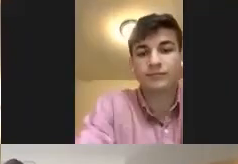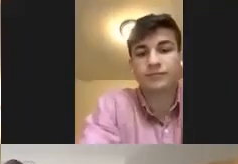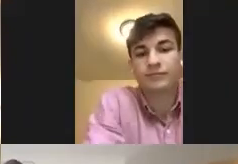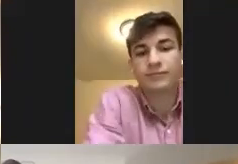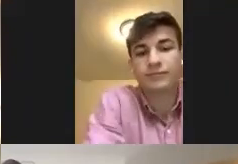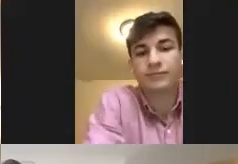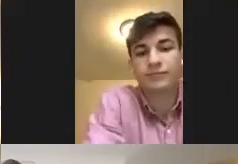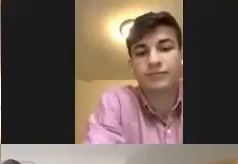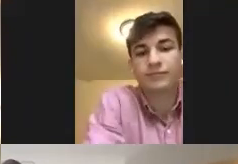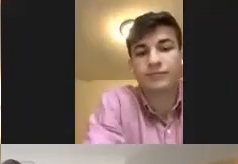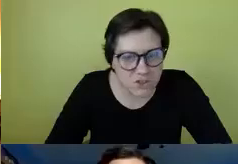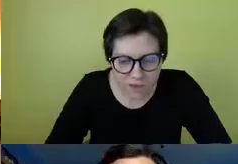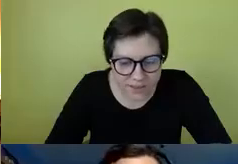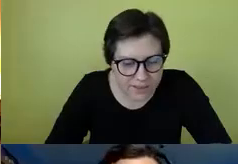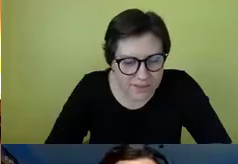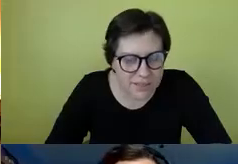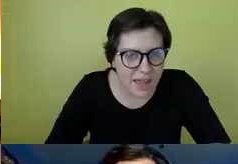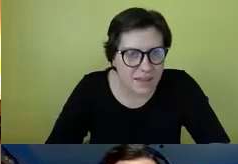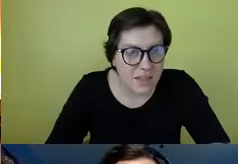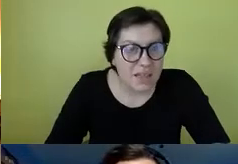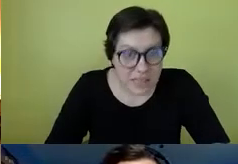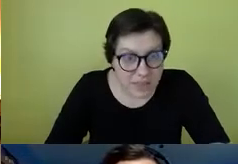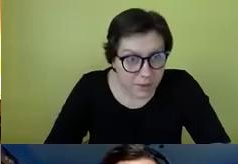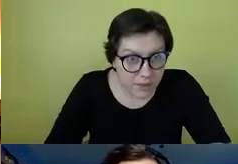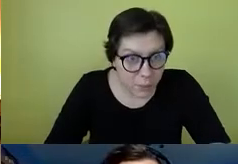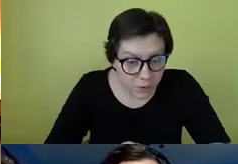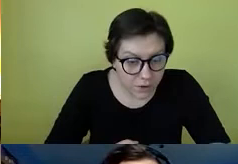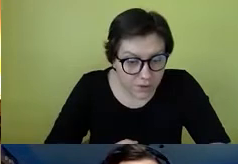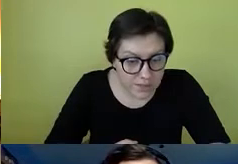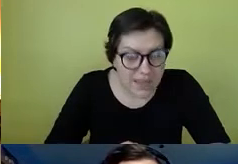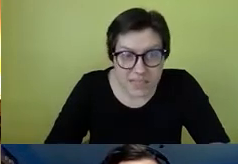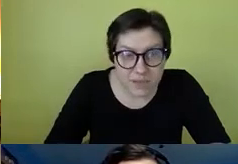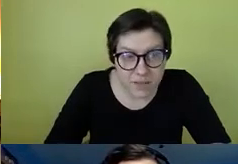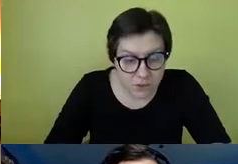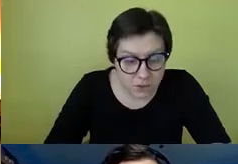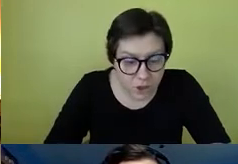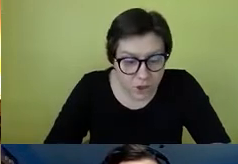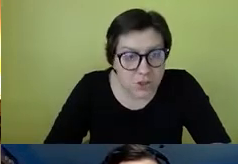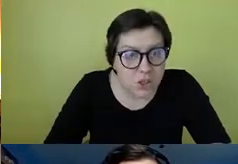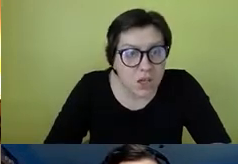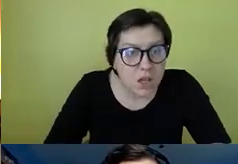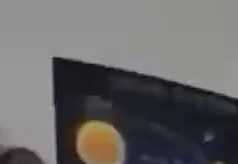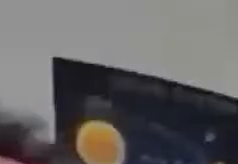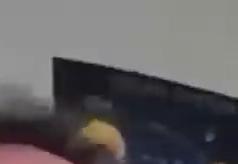anymore because there is so much violence and evil in the world and even in the